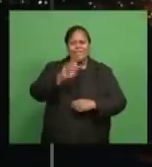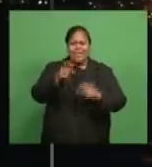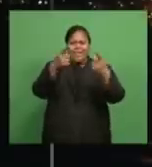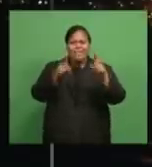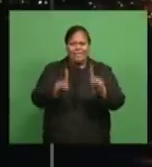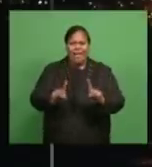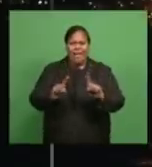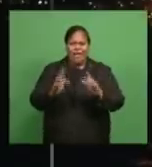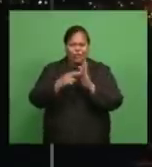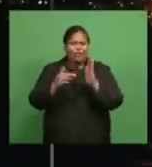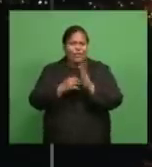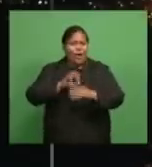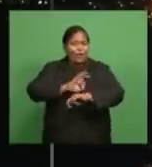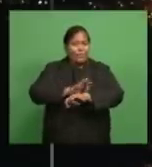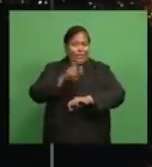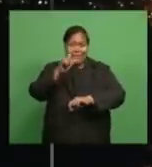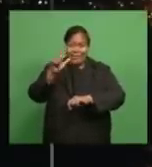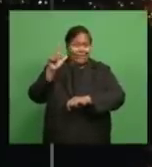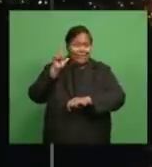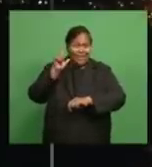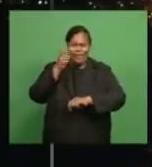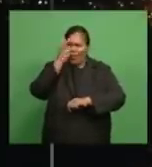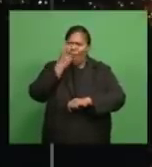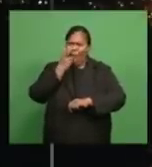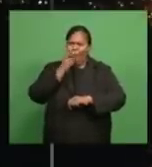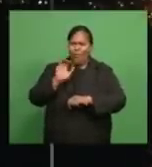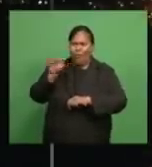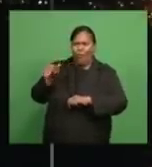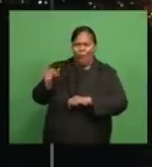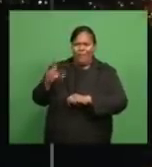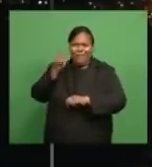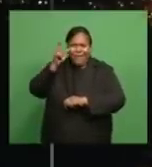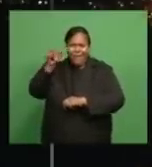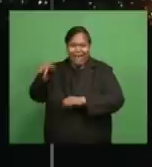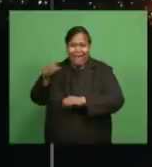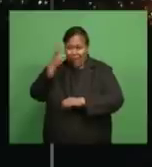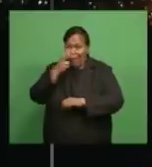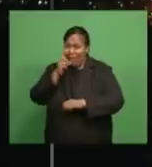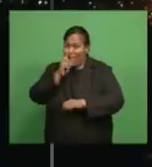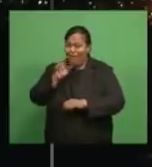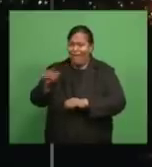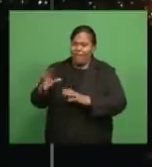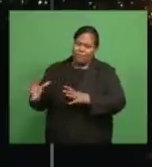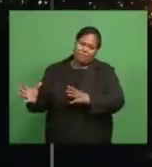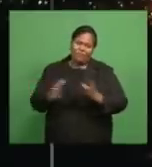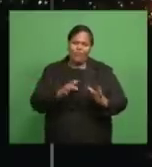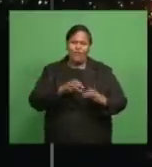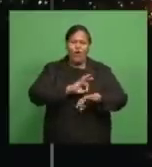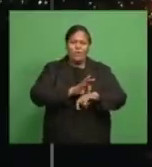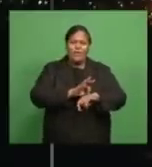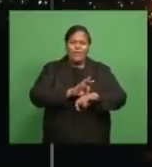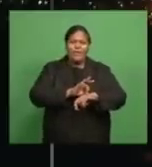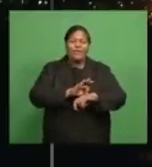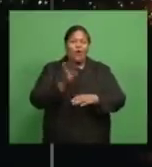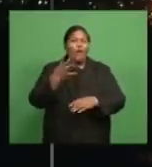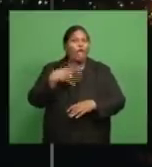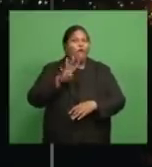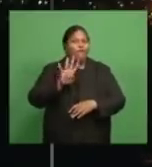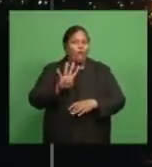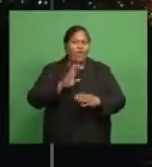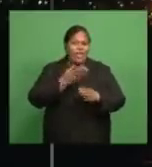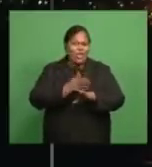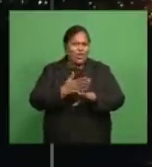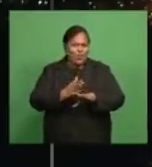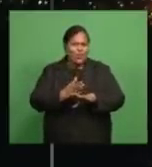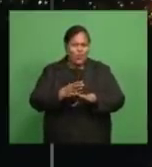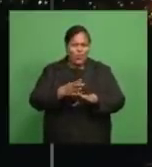yesterday. She was one of the elderly moved from a rest home earlier this week. New Zealand recorded 44 new and probable cases today,